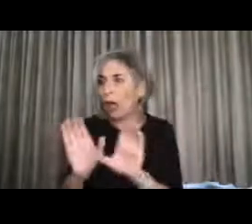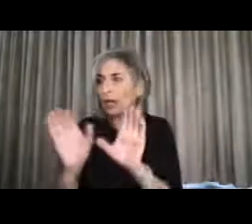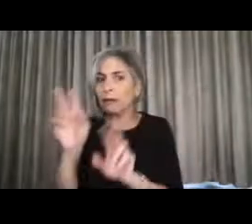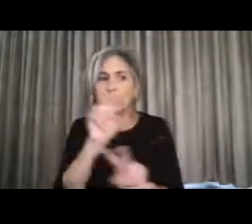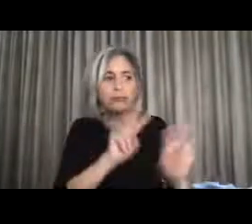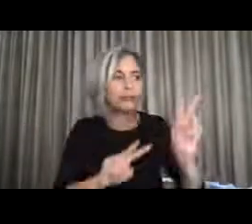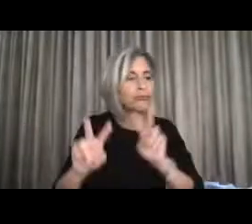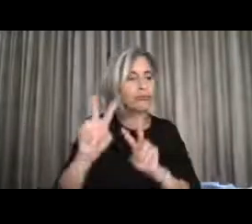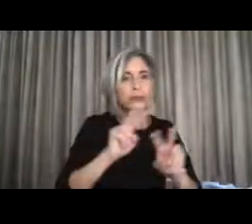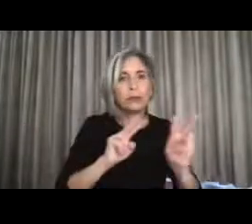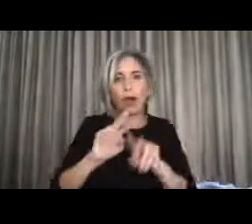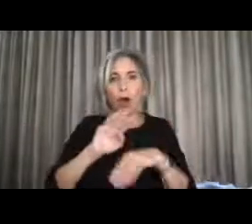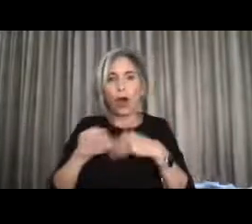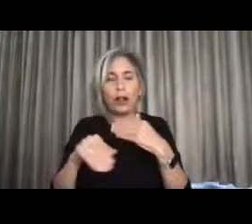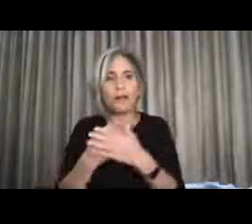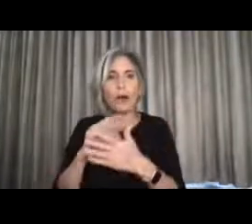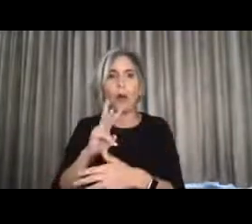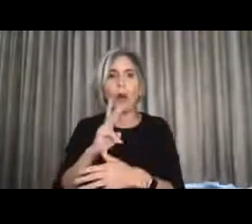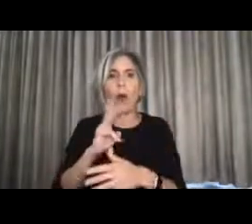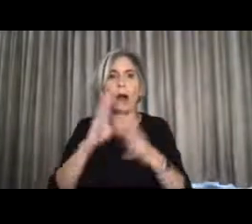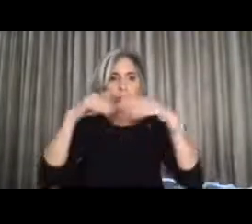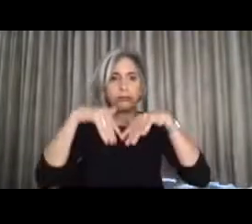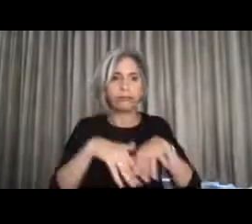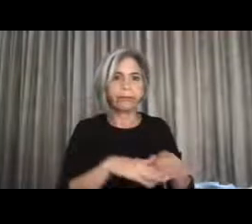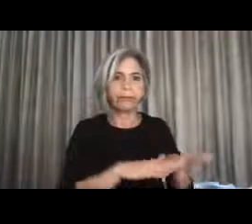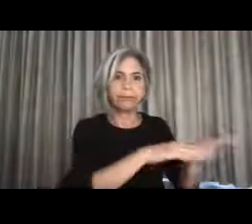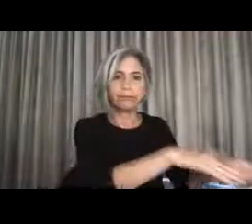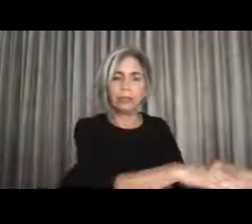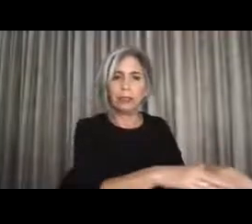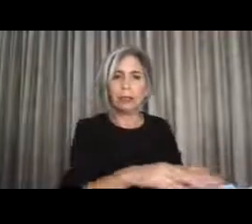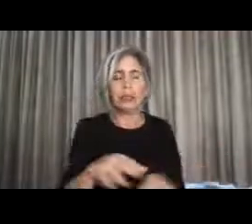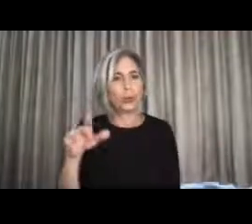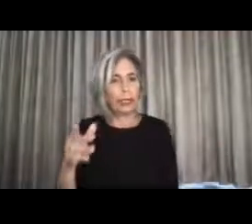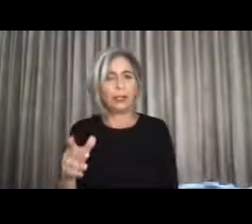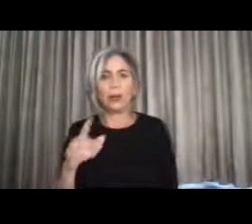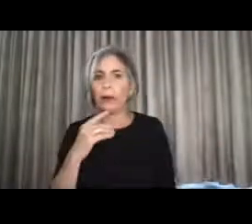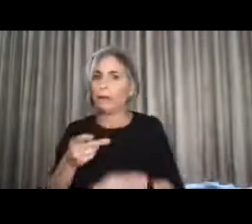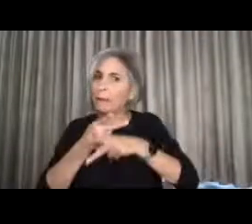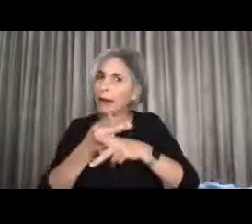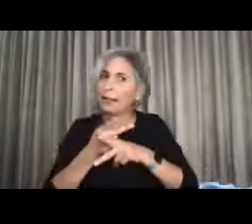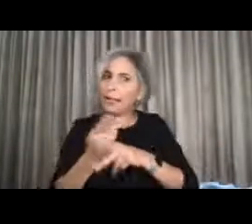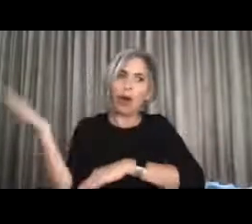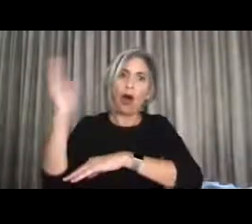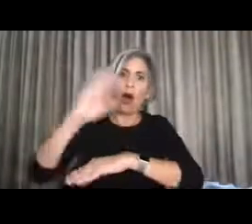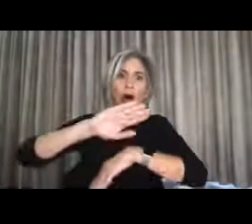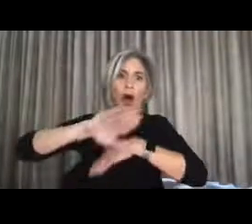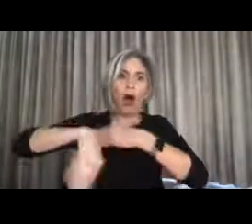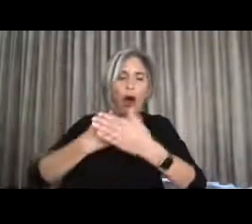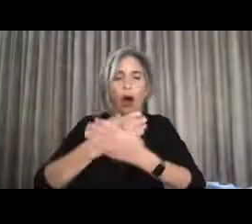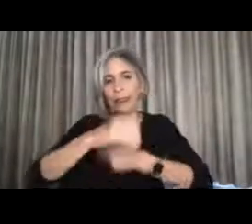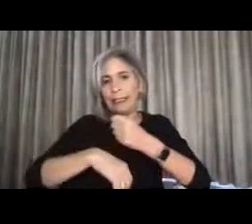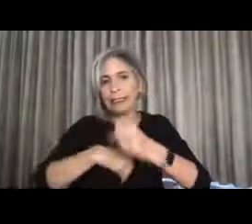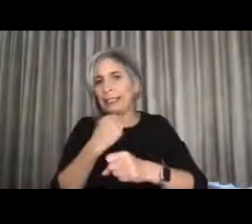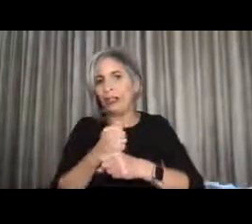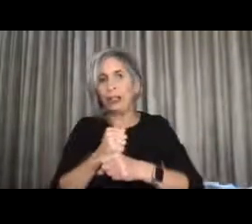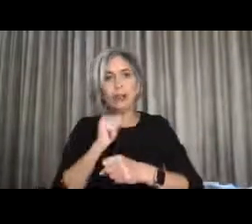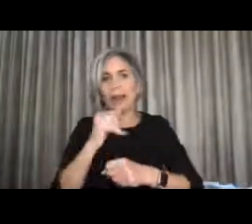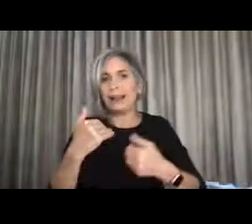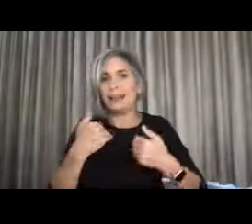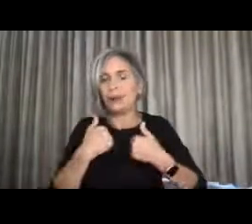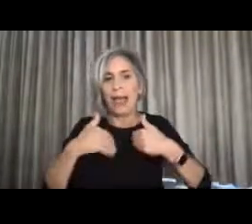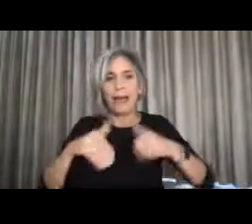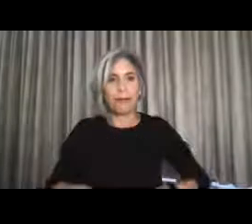stormwater and drainage. Because again, that's the kind of stuff you maintain throughout the whole year, so you don't have these flooding situations. And also,